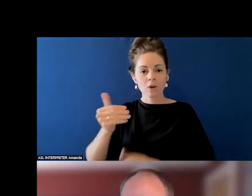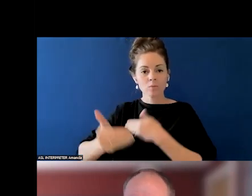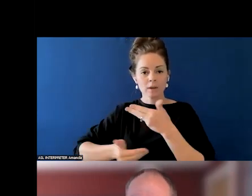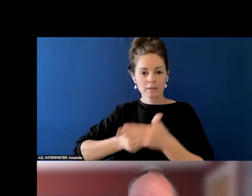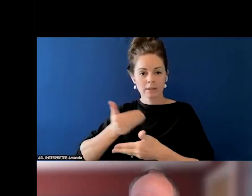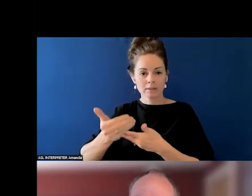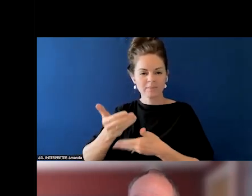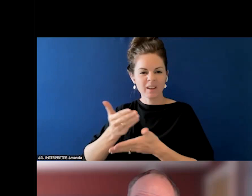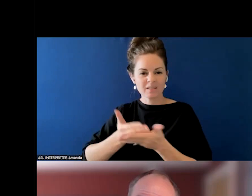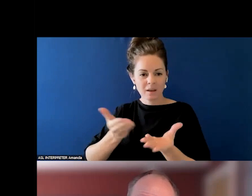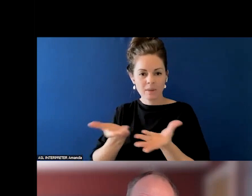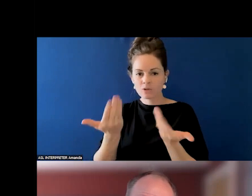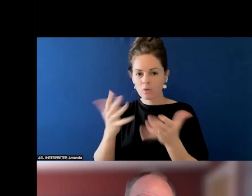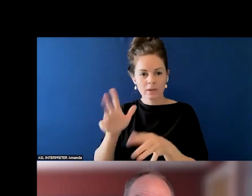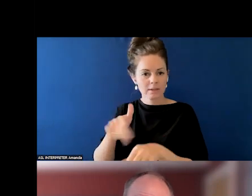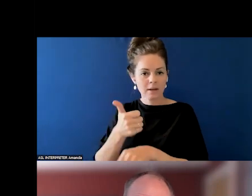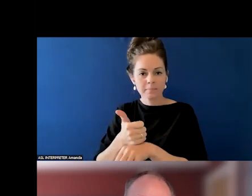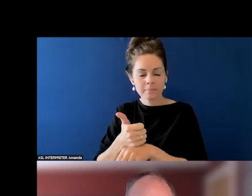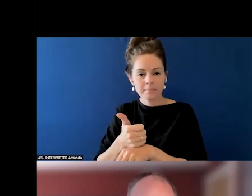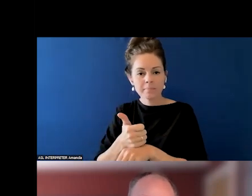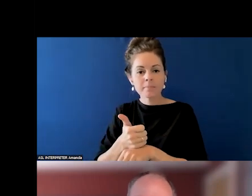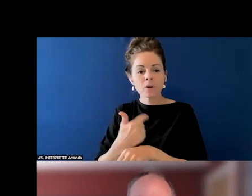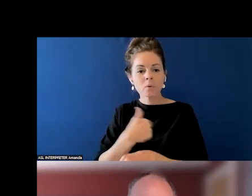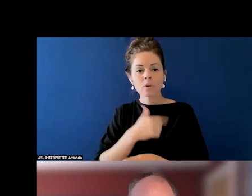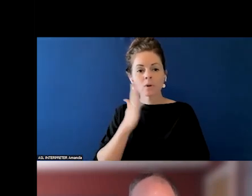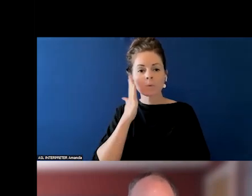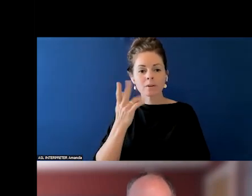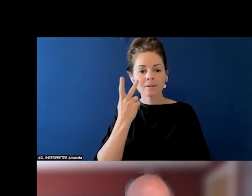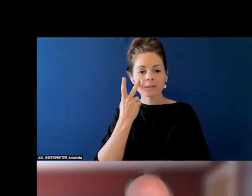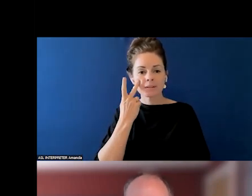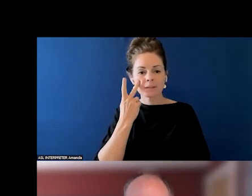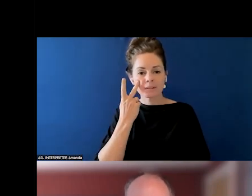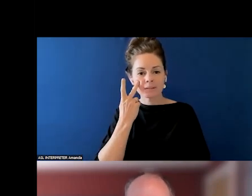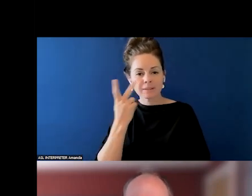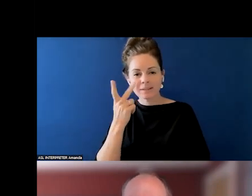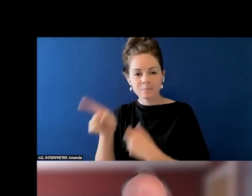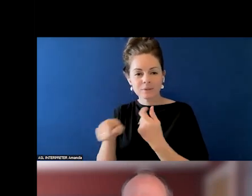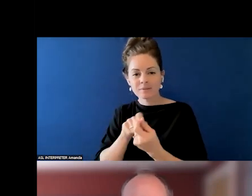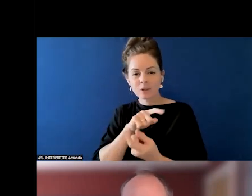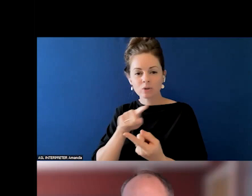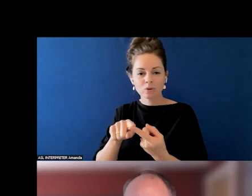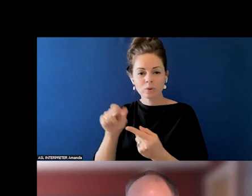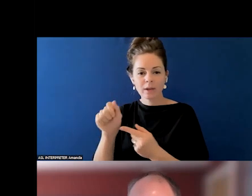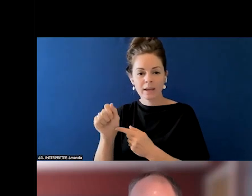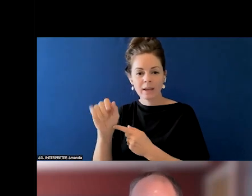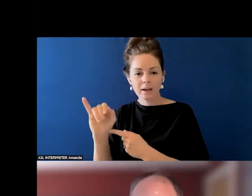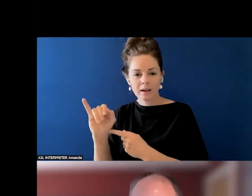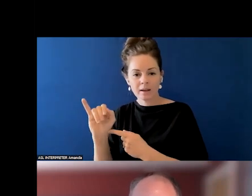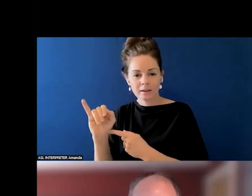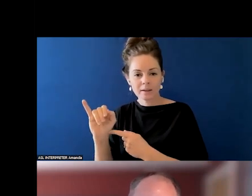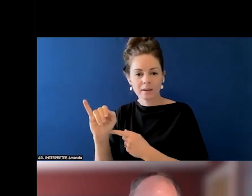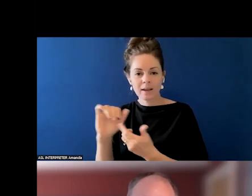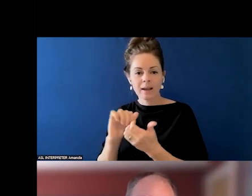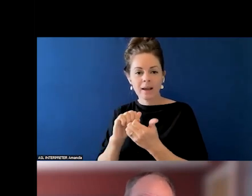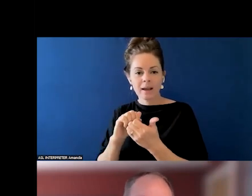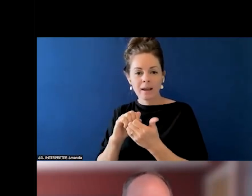place. But we will, in all likelihood, see additional specific to AI regulations around how